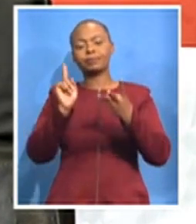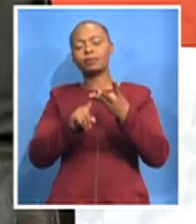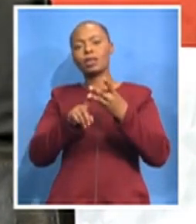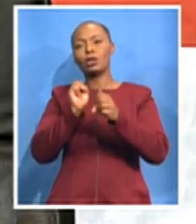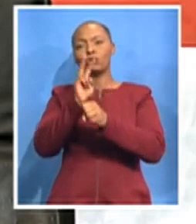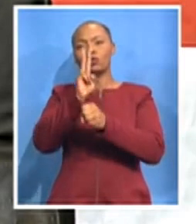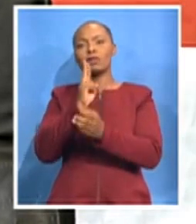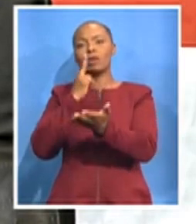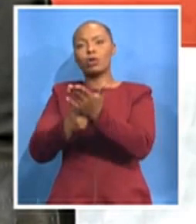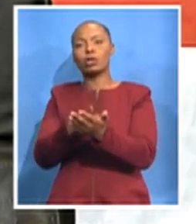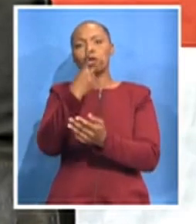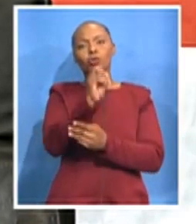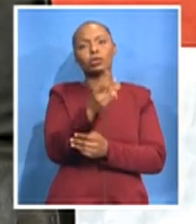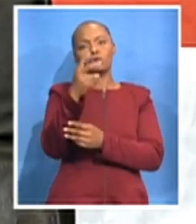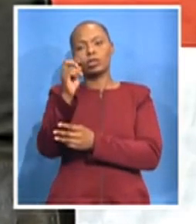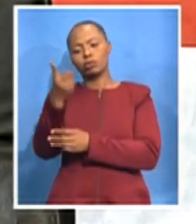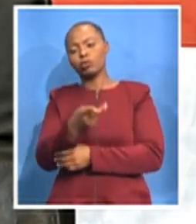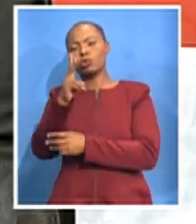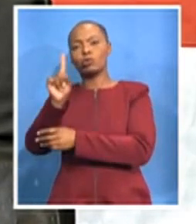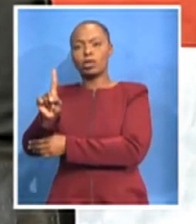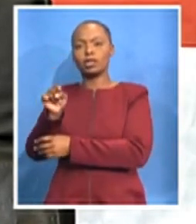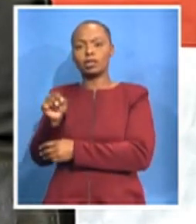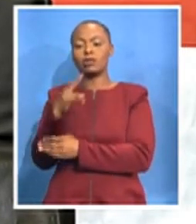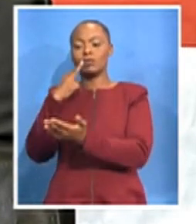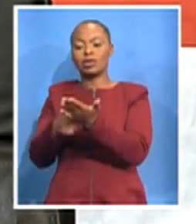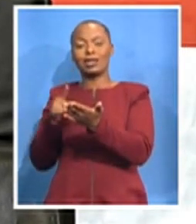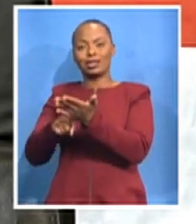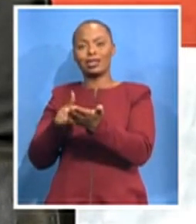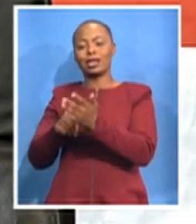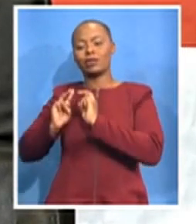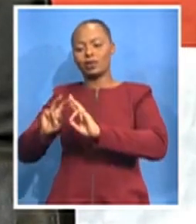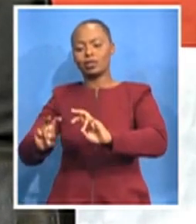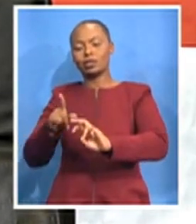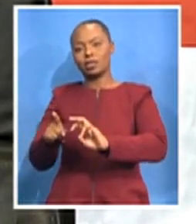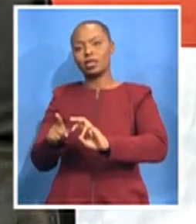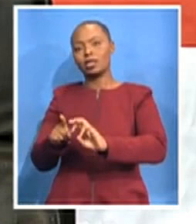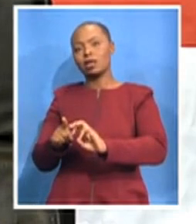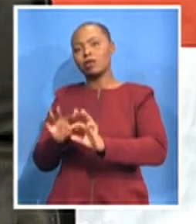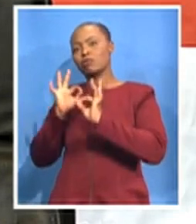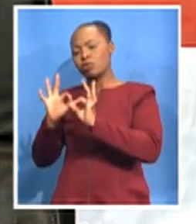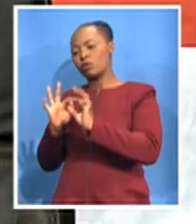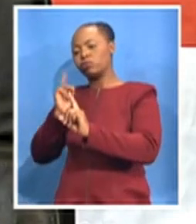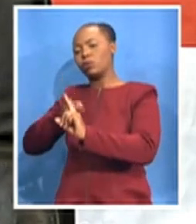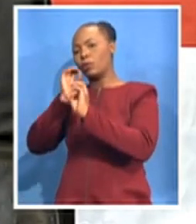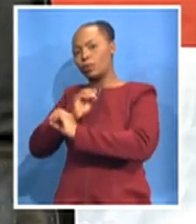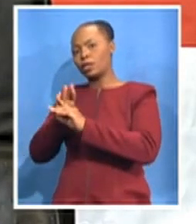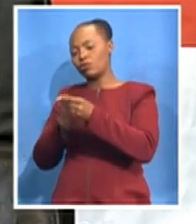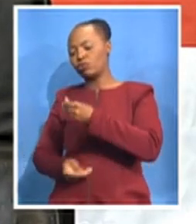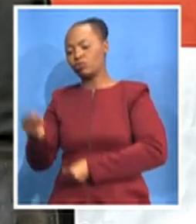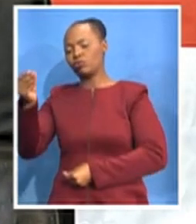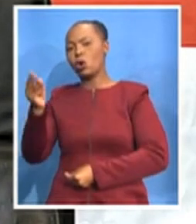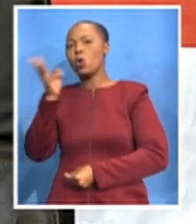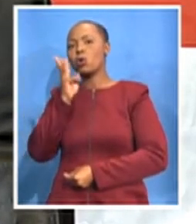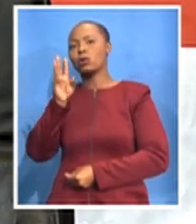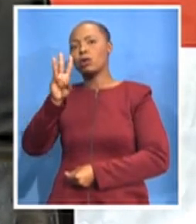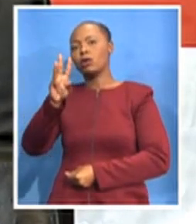2020-2021. It's an investigation into allegations of improper conduct and maladministration by the Walter Sisulu local municipality in the Eastern